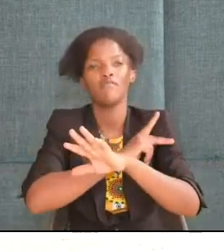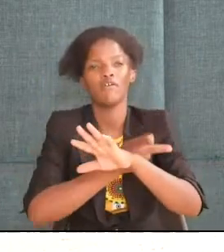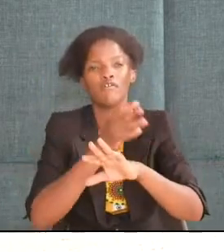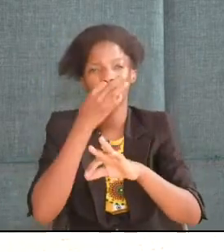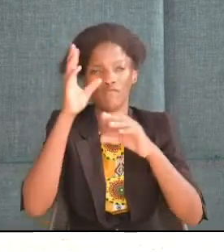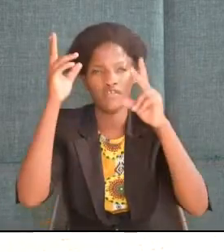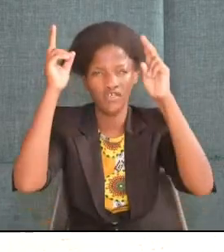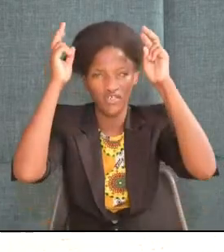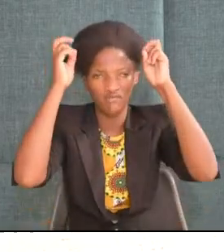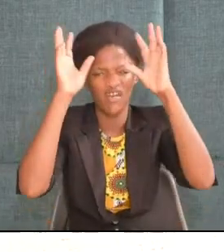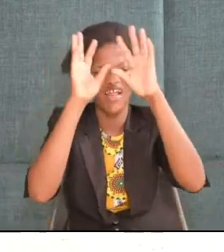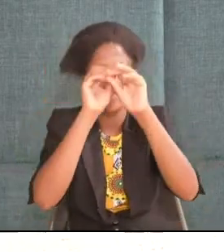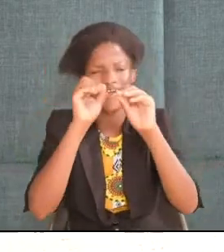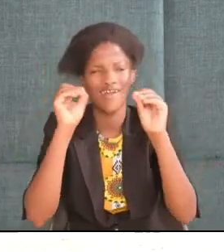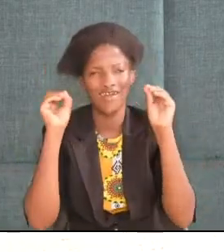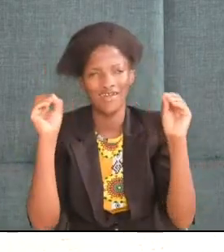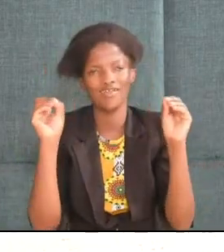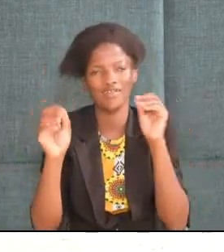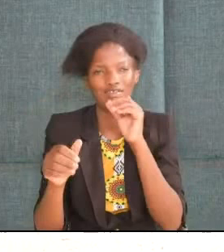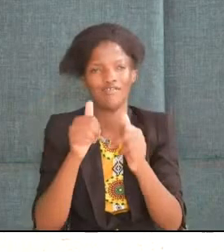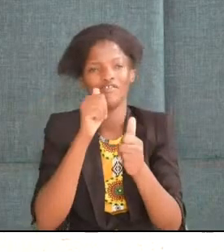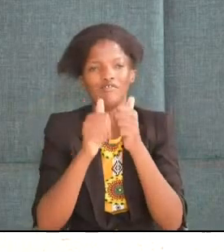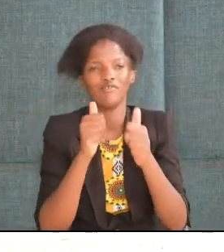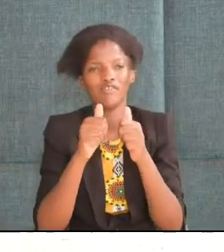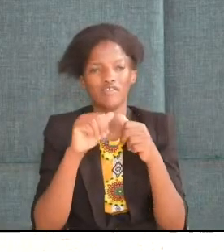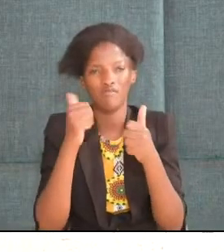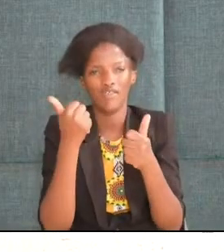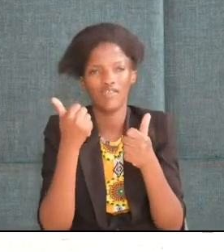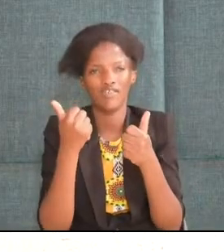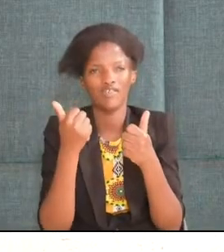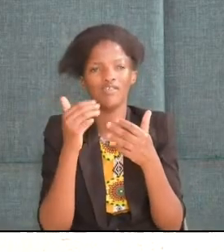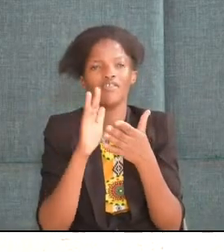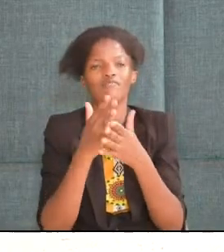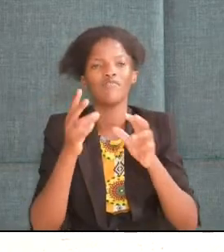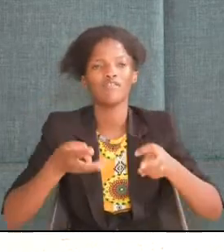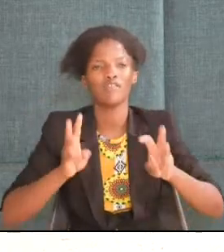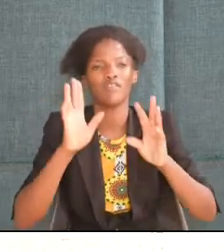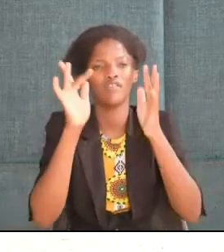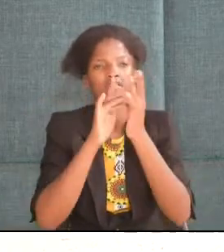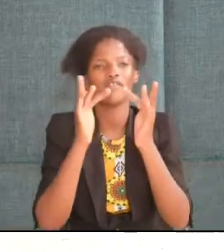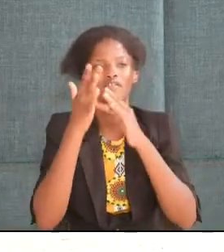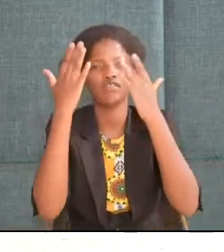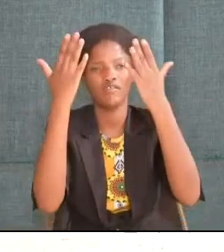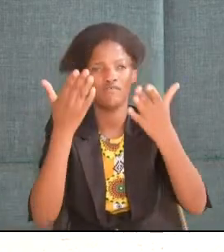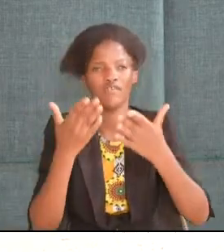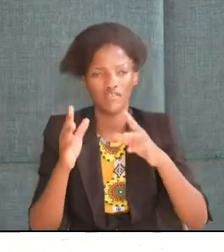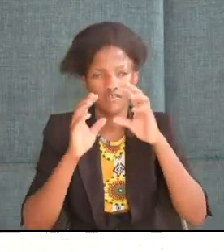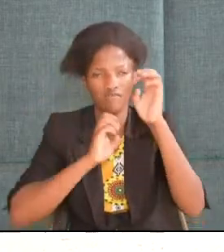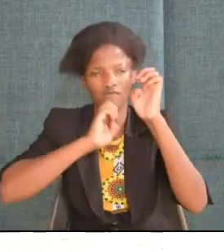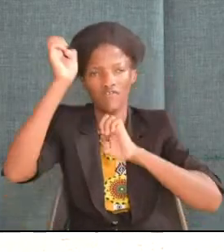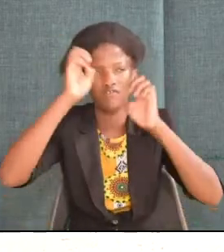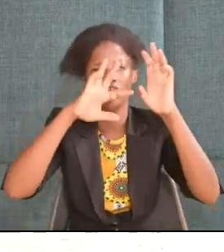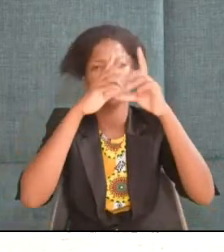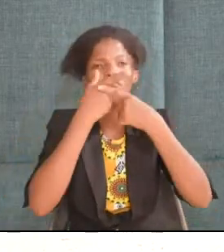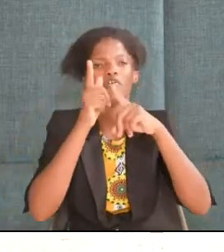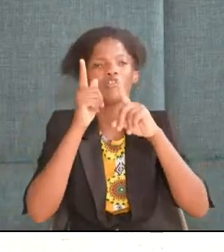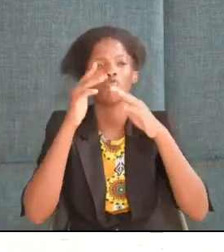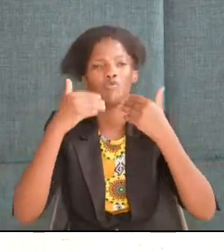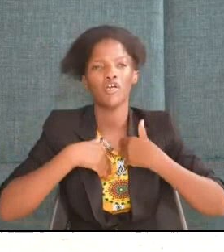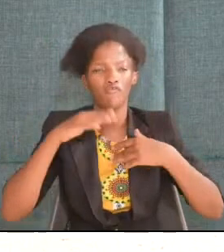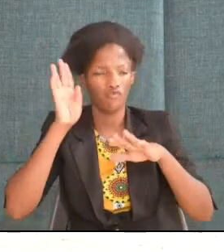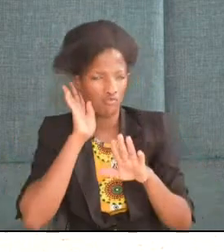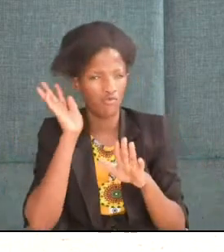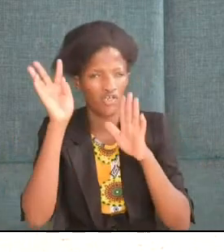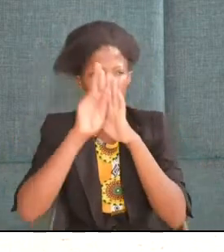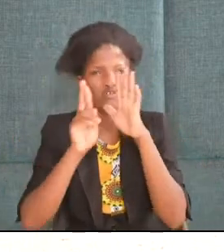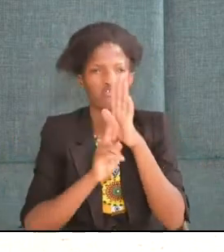enemy. Nothing will hurt us by any means. Jesus gives us victory, but we have to follow the rules. We have to put